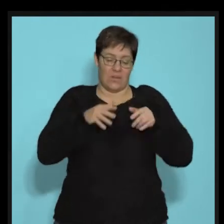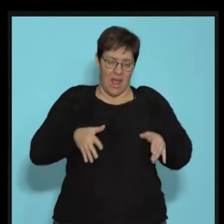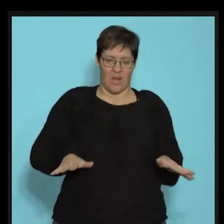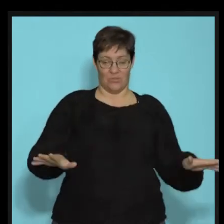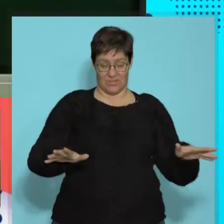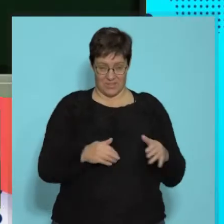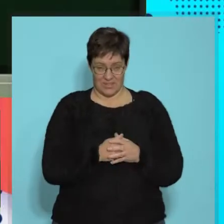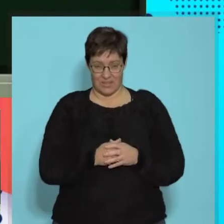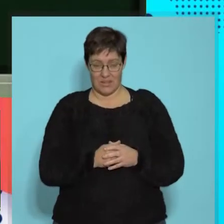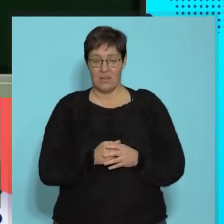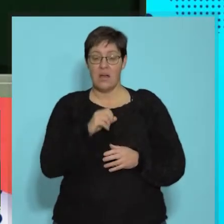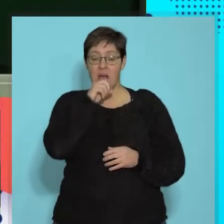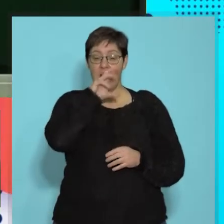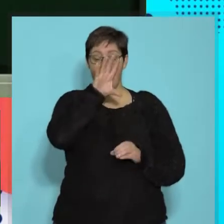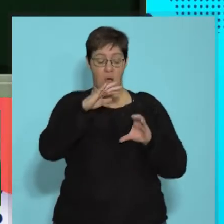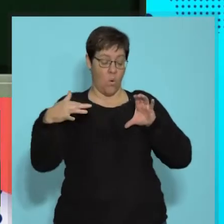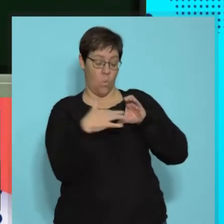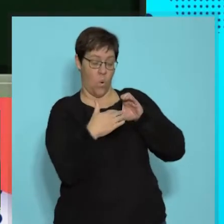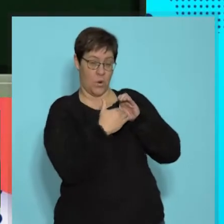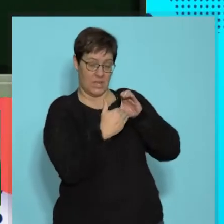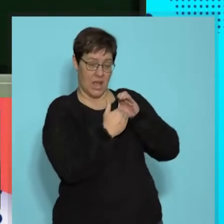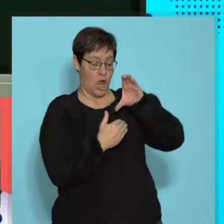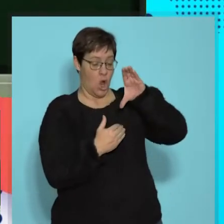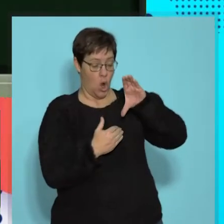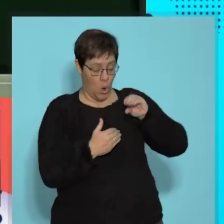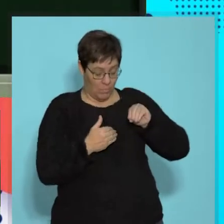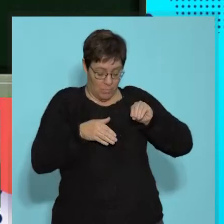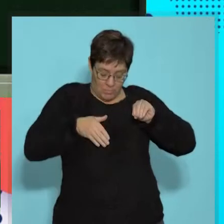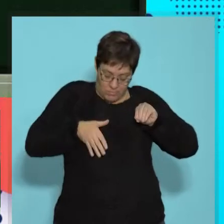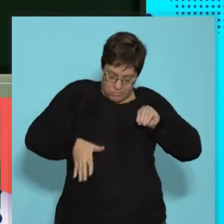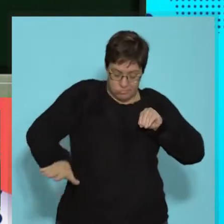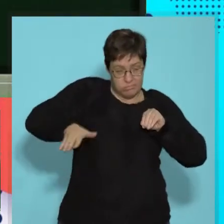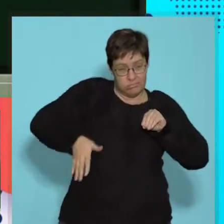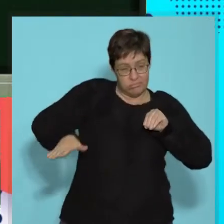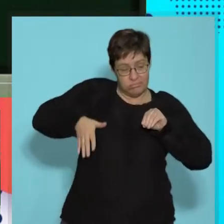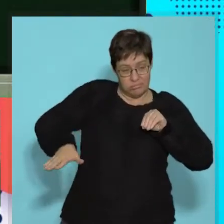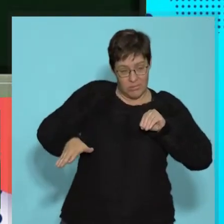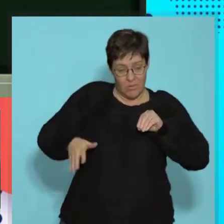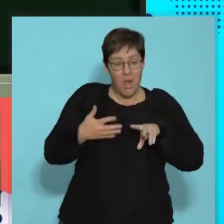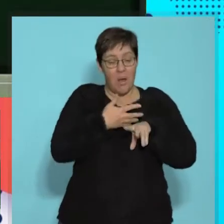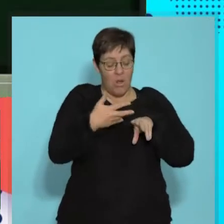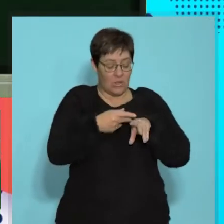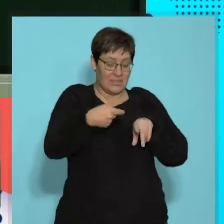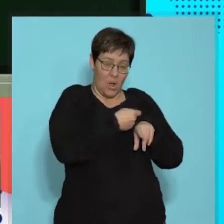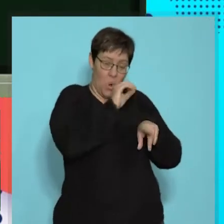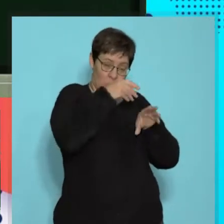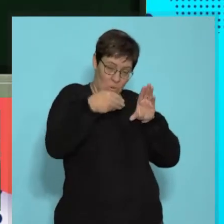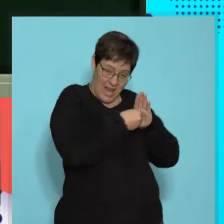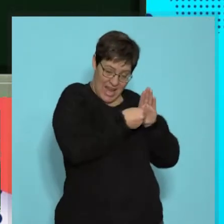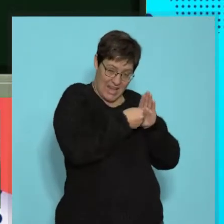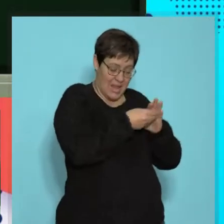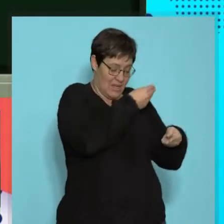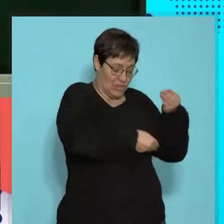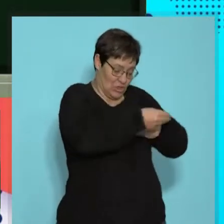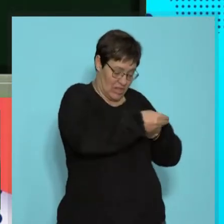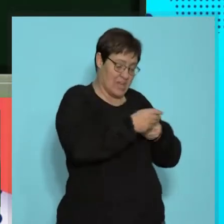opens, water goes in, bathes the gills, the blood, gaseous exchange occurs, oxygen goes